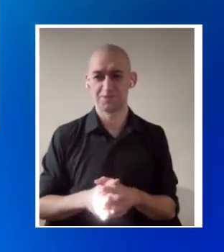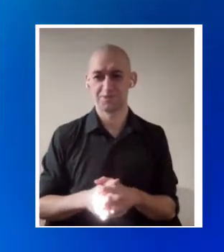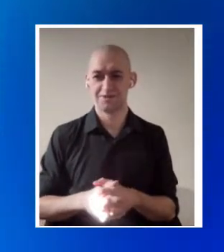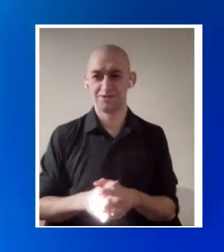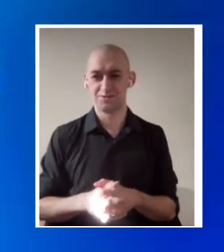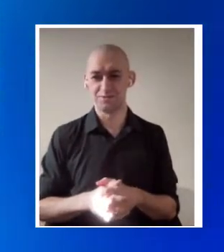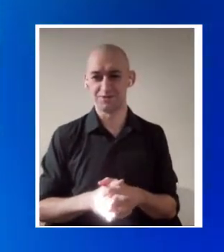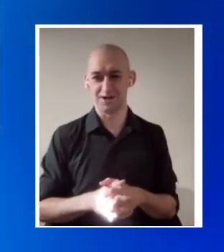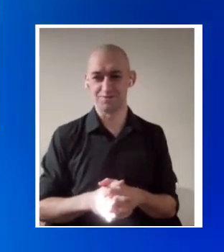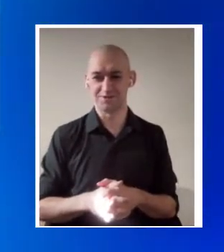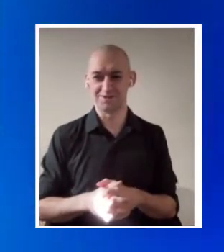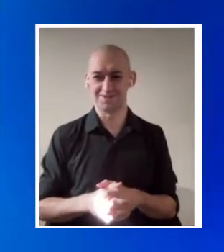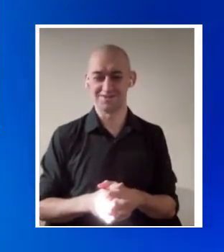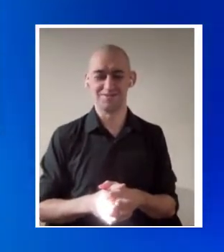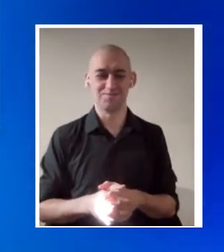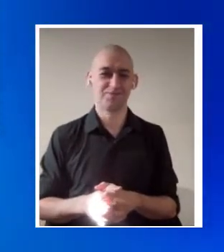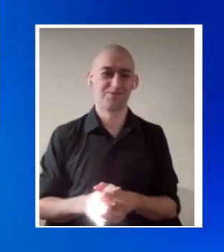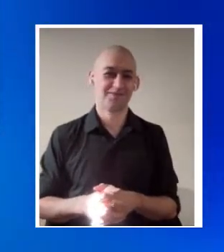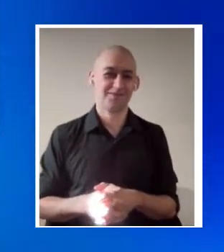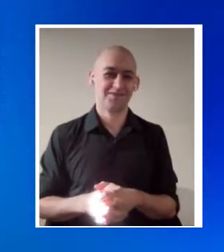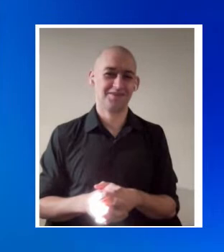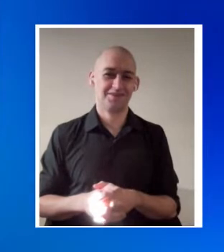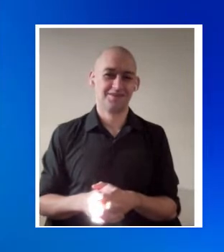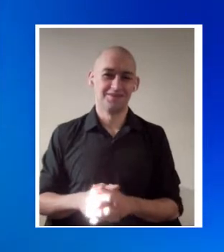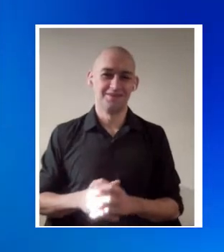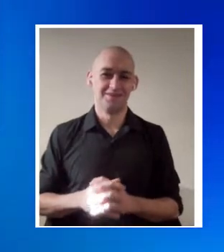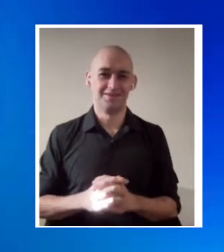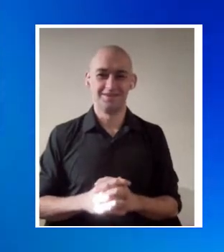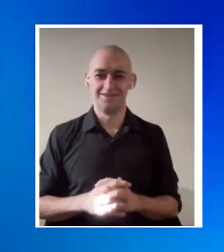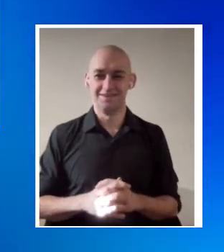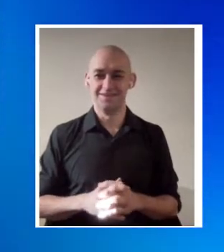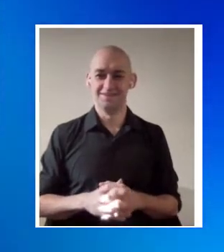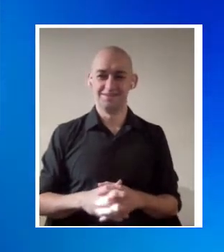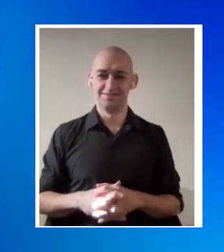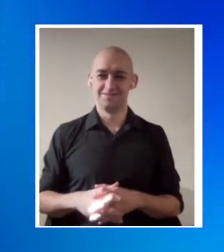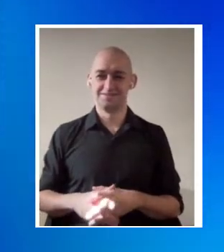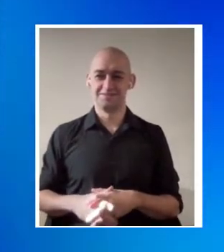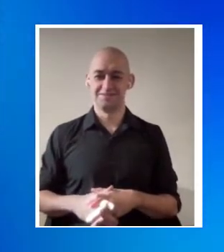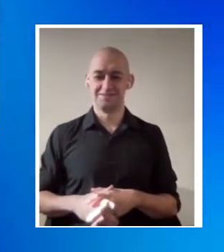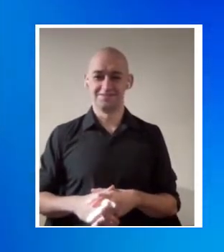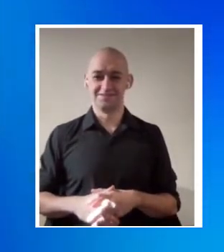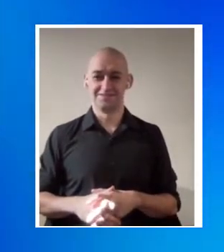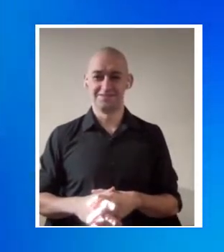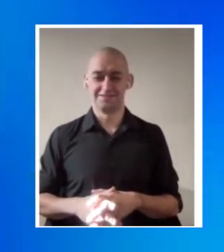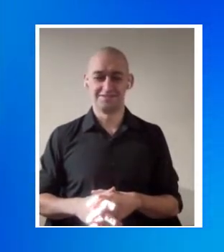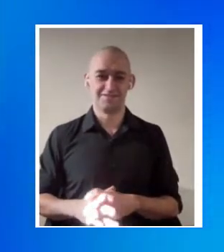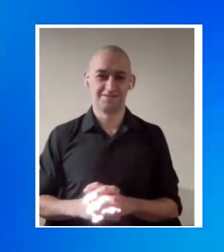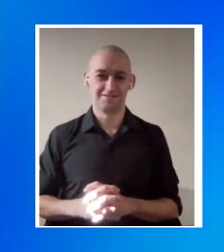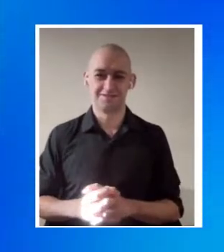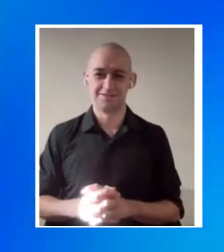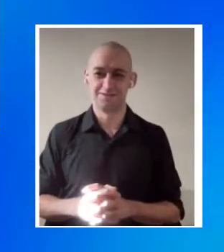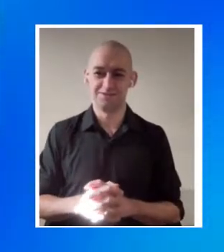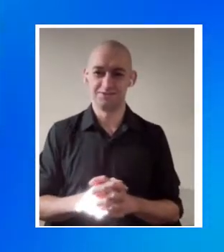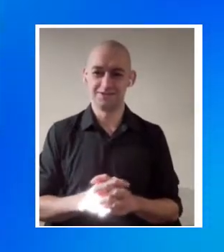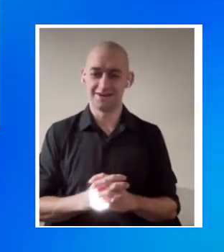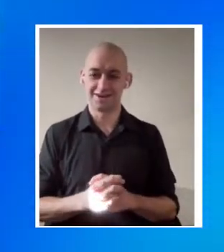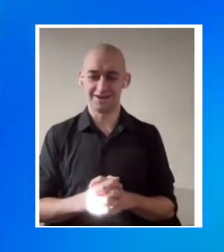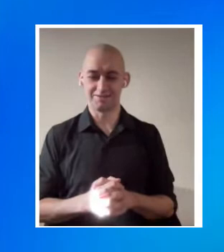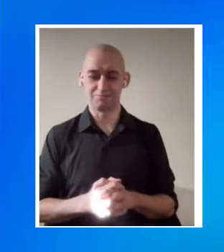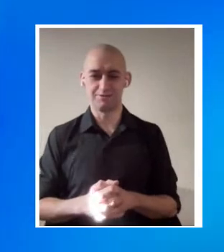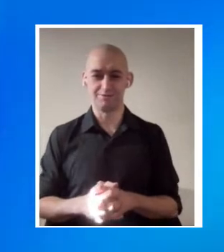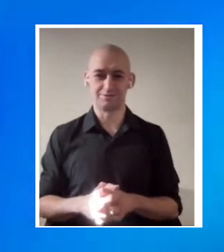anymore. But yeah, so Manny will shoot you an email and then we can figure out